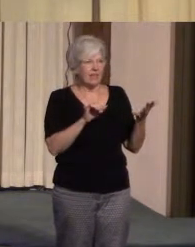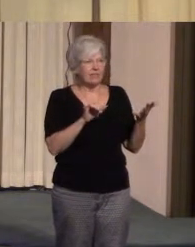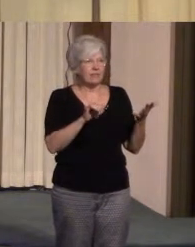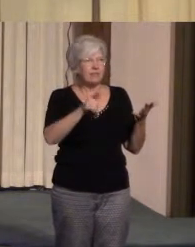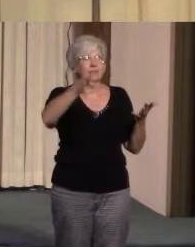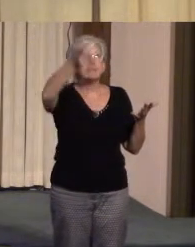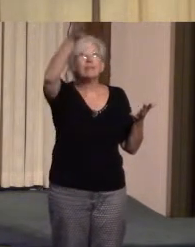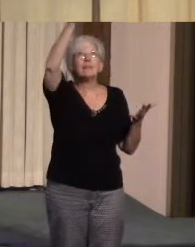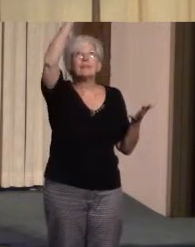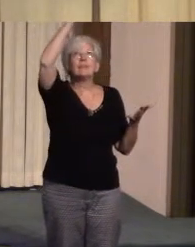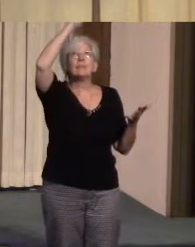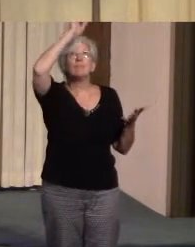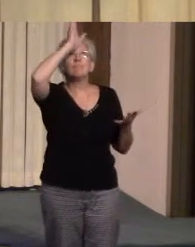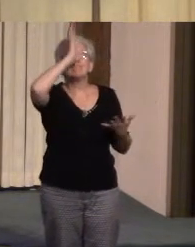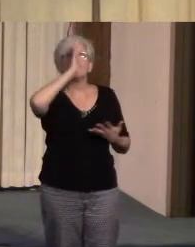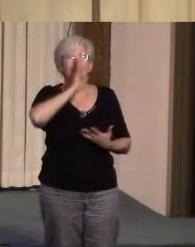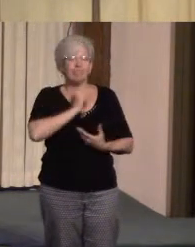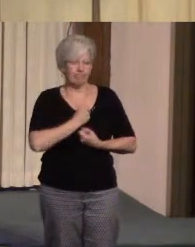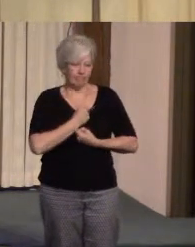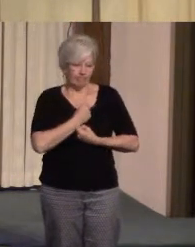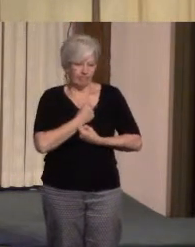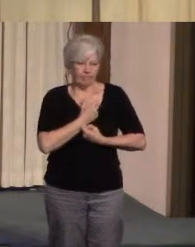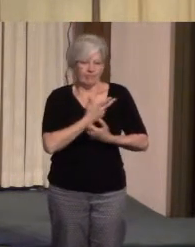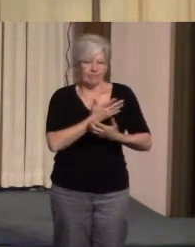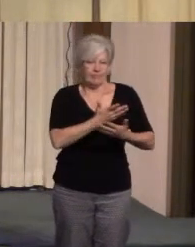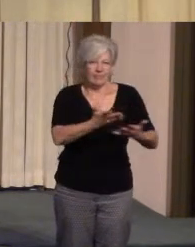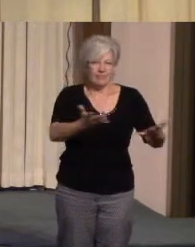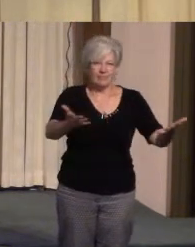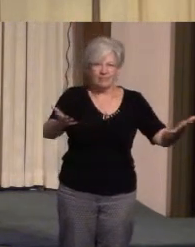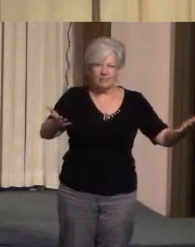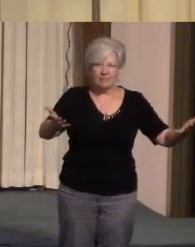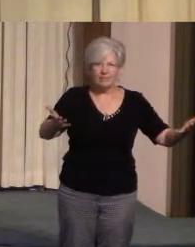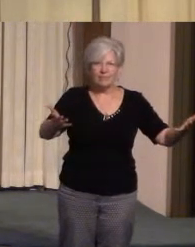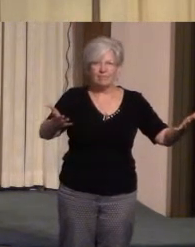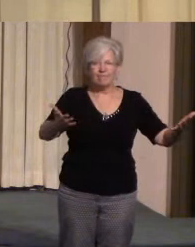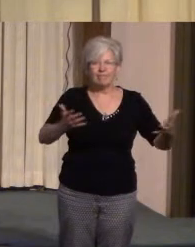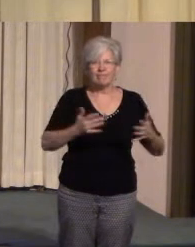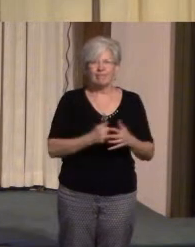push forth into expression.